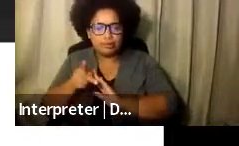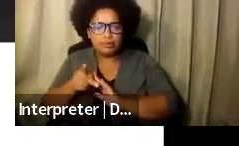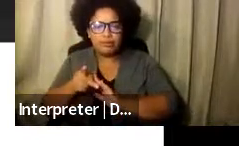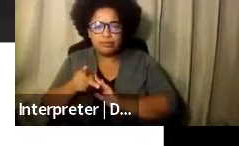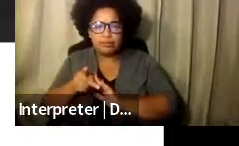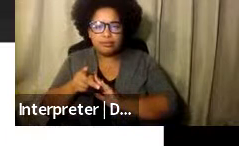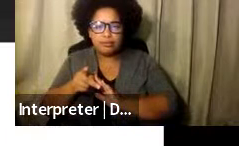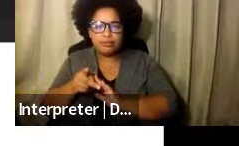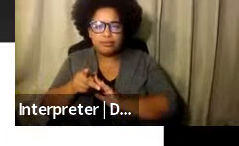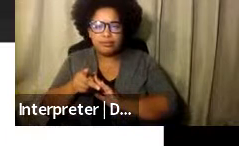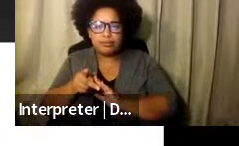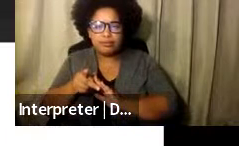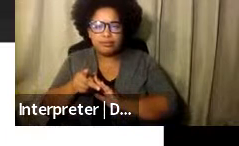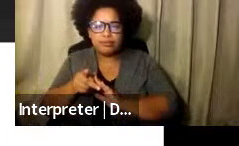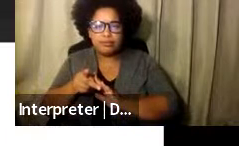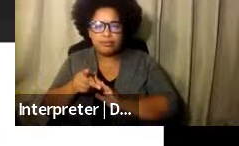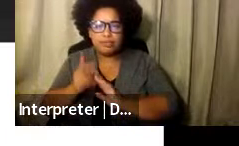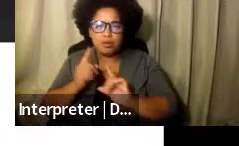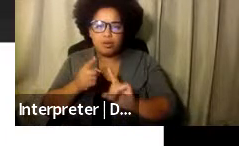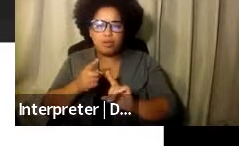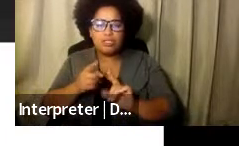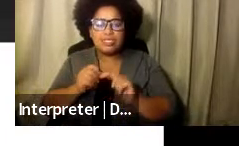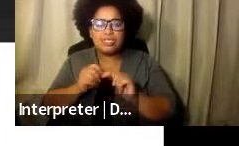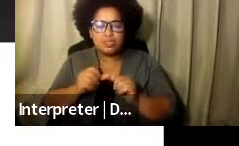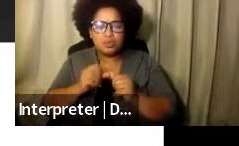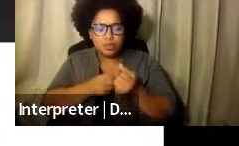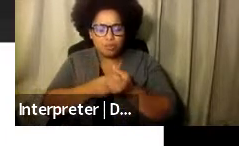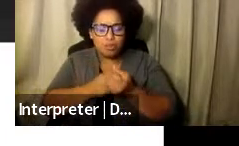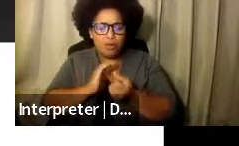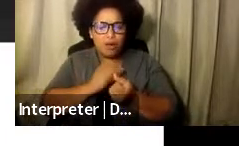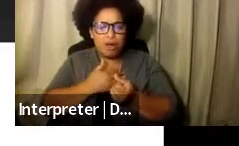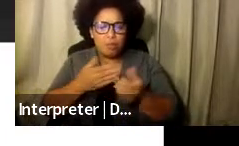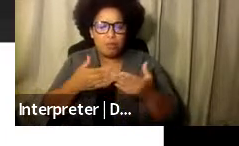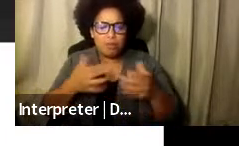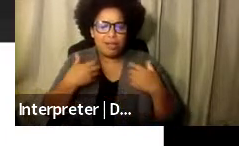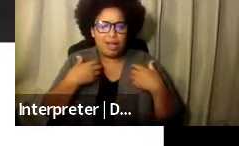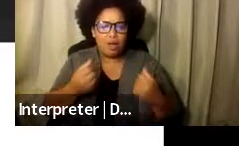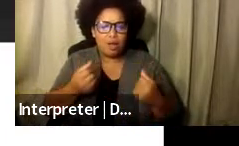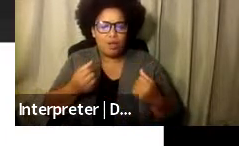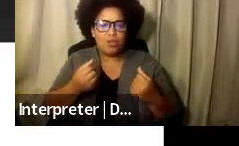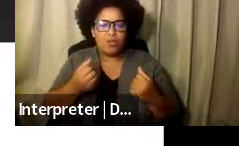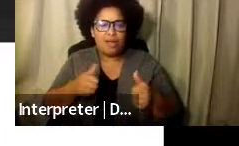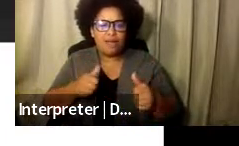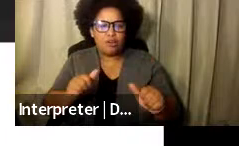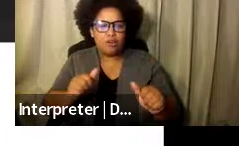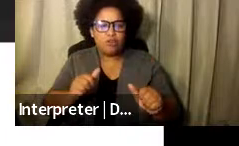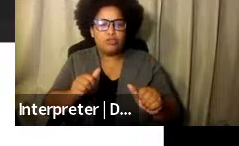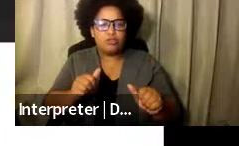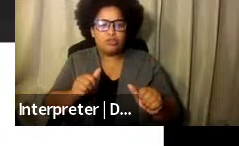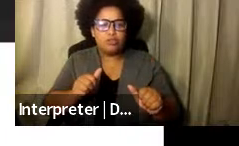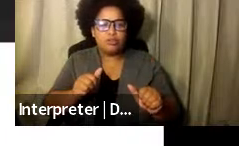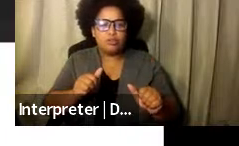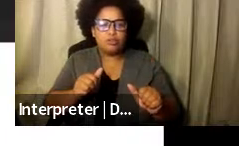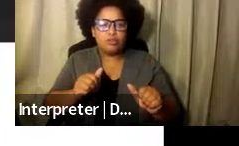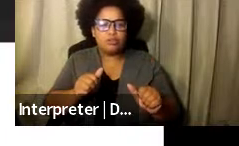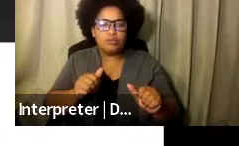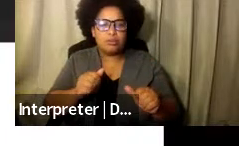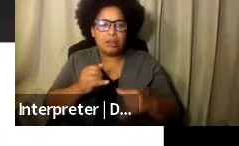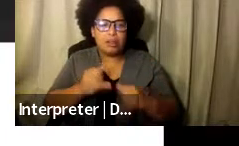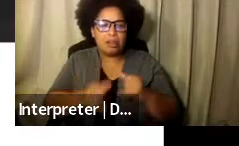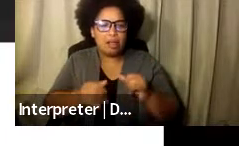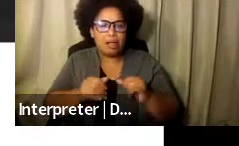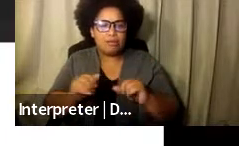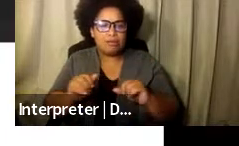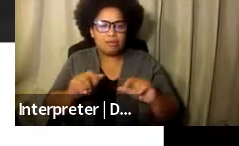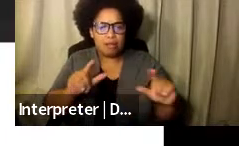to continue to support our public health efforts through that. I think that's my last slide.